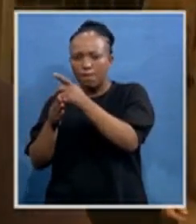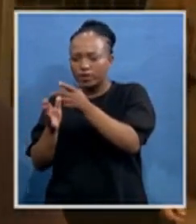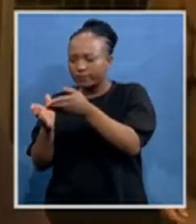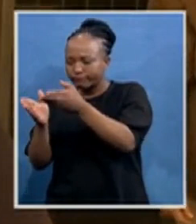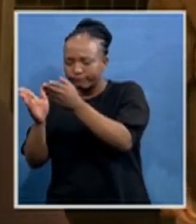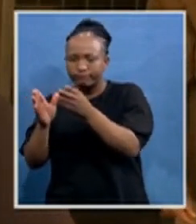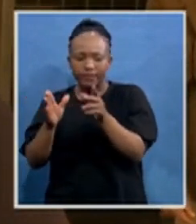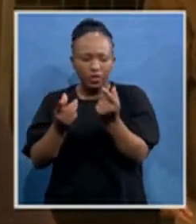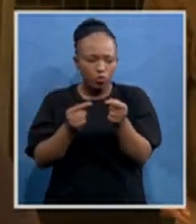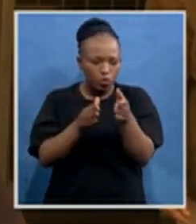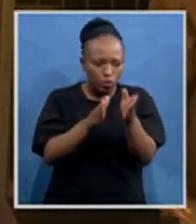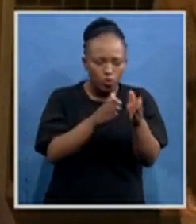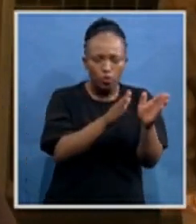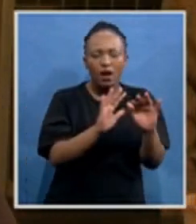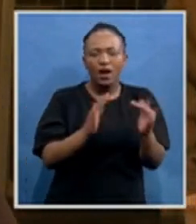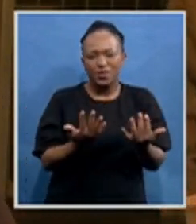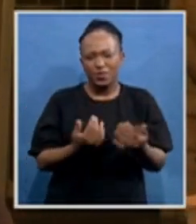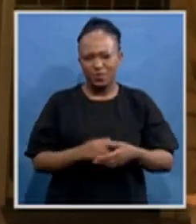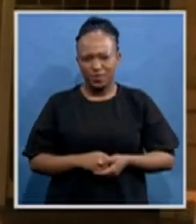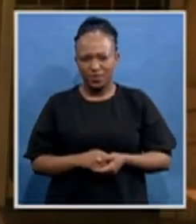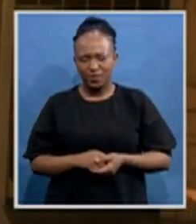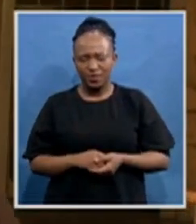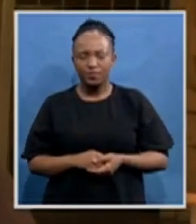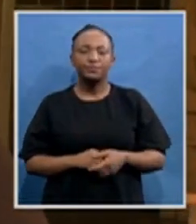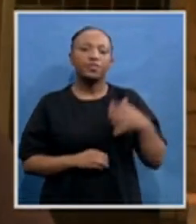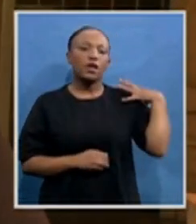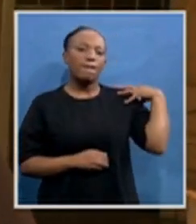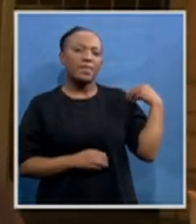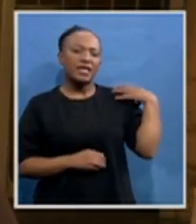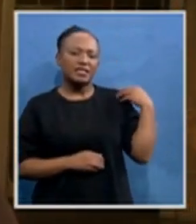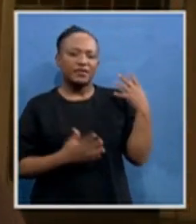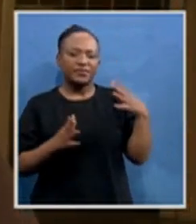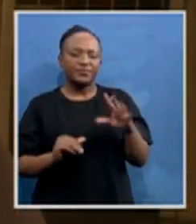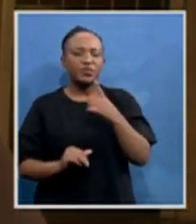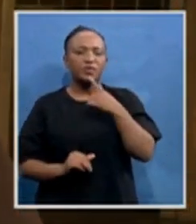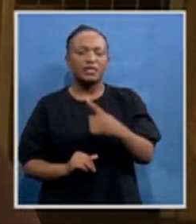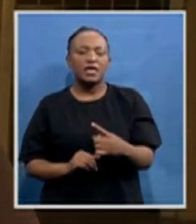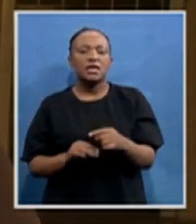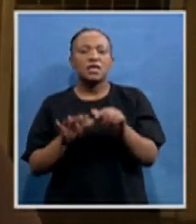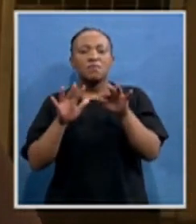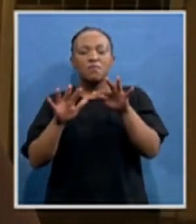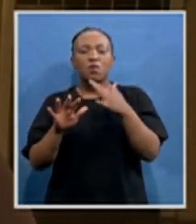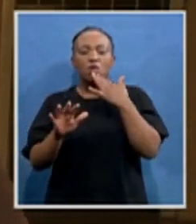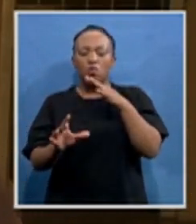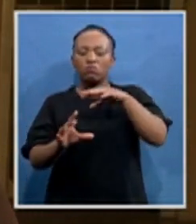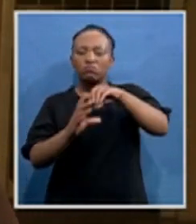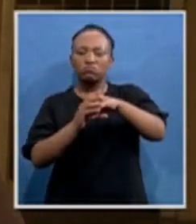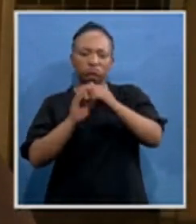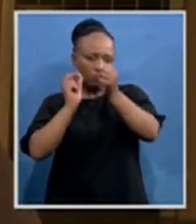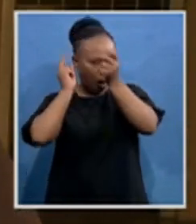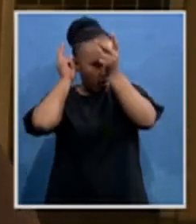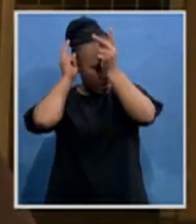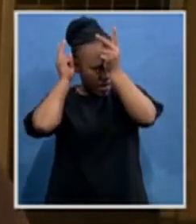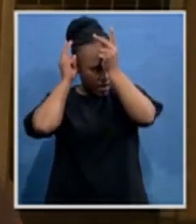Well, the Minister said to us it's offenders that are on different scales. Of course, those that are in for more serious